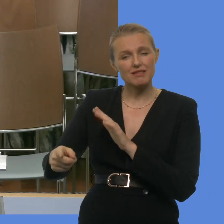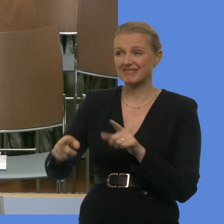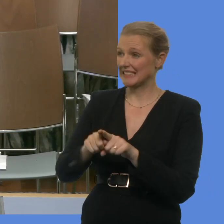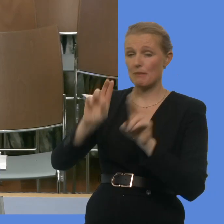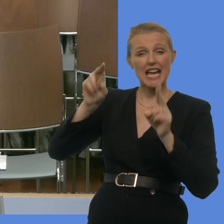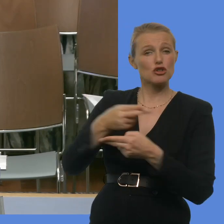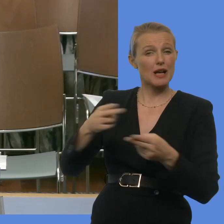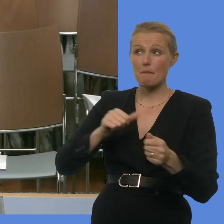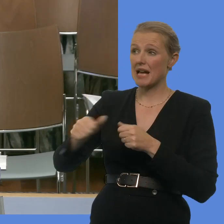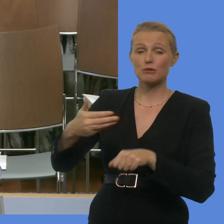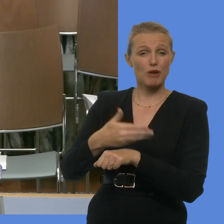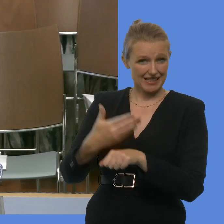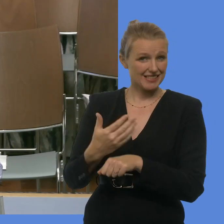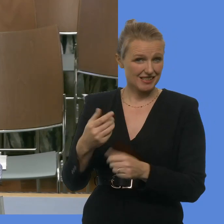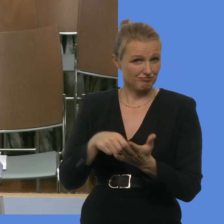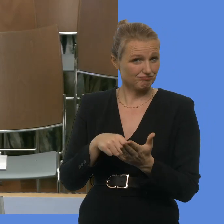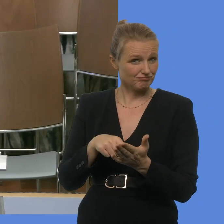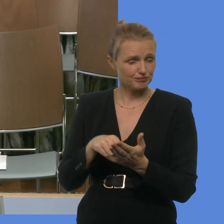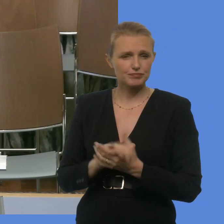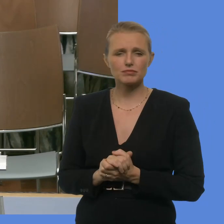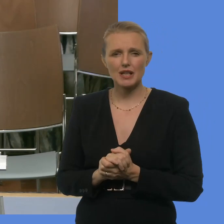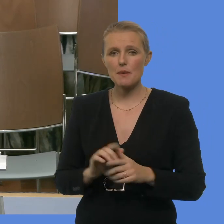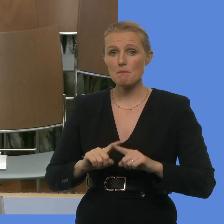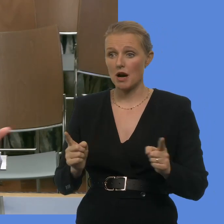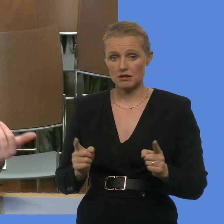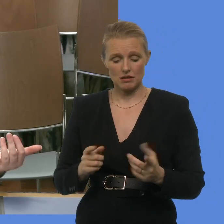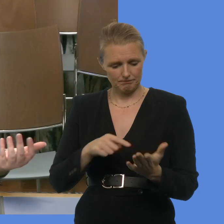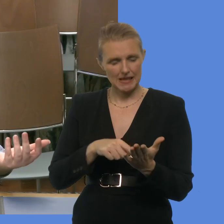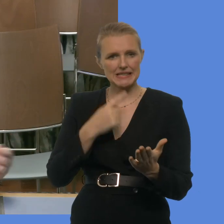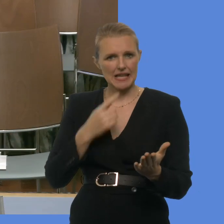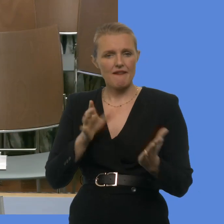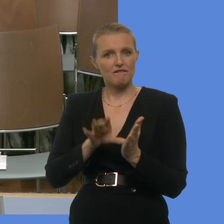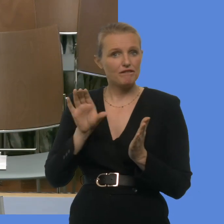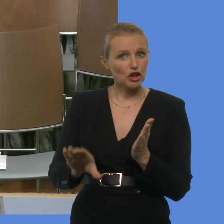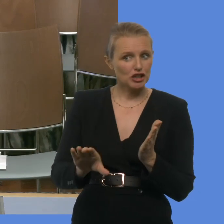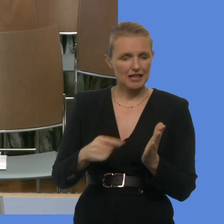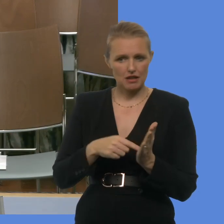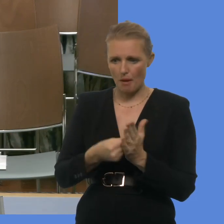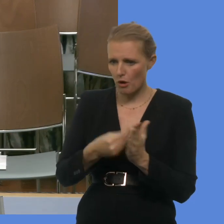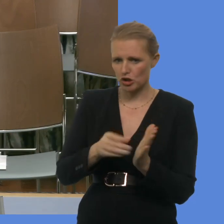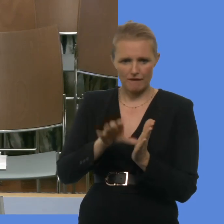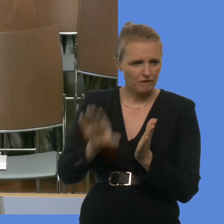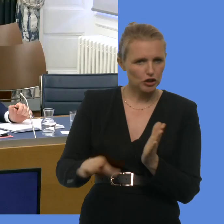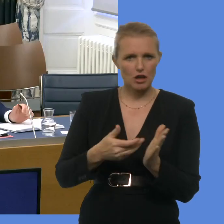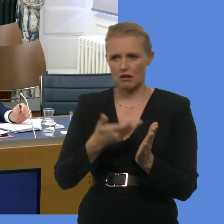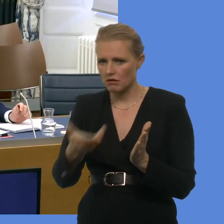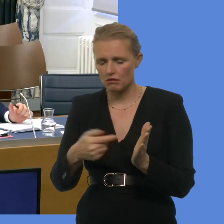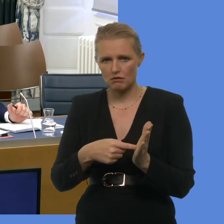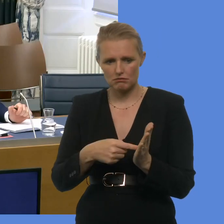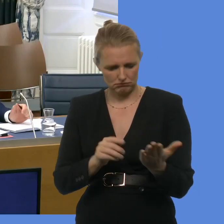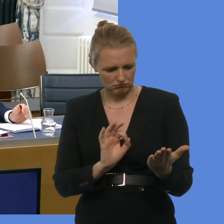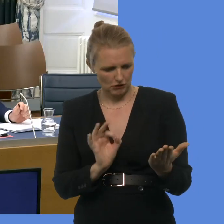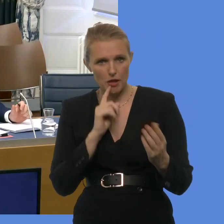international best practices. The absence of funding commitments that Aidan will describe in more detail in his